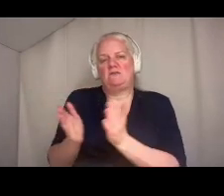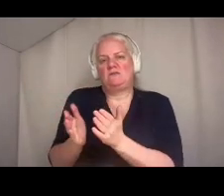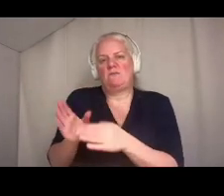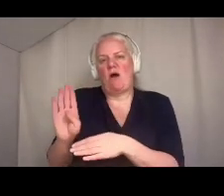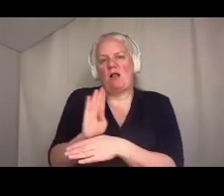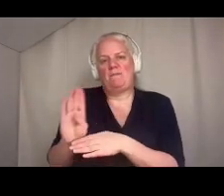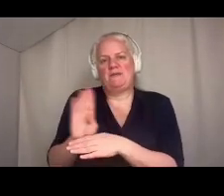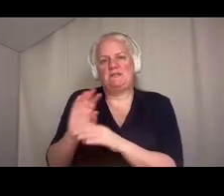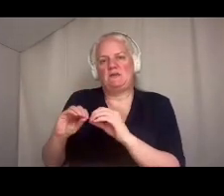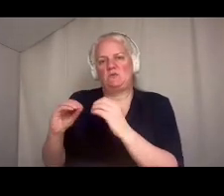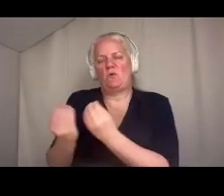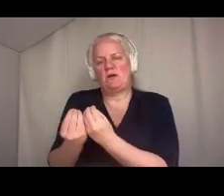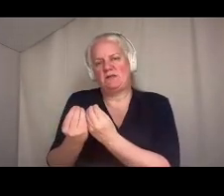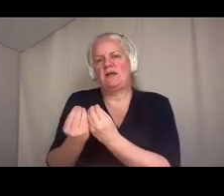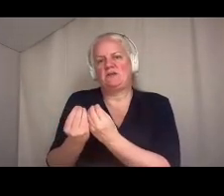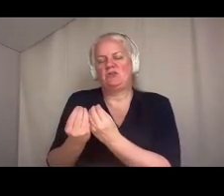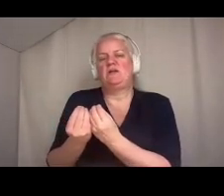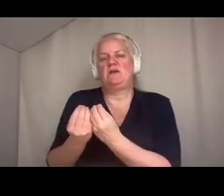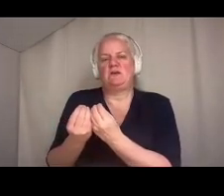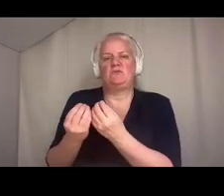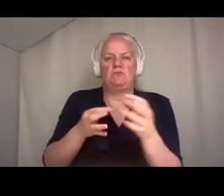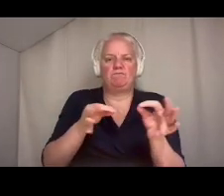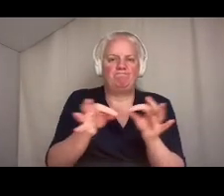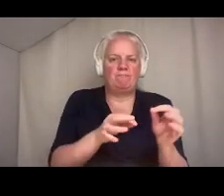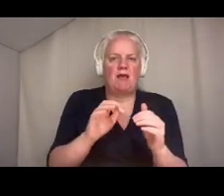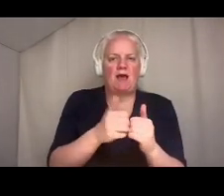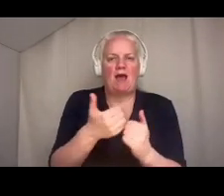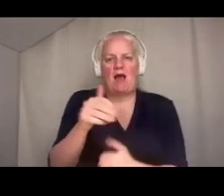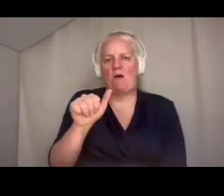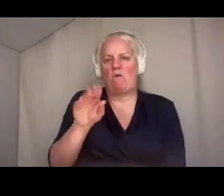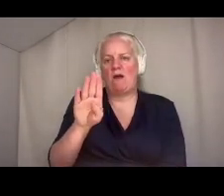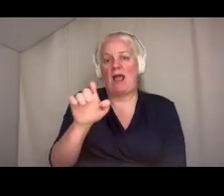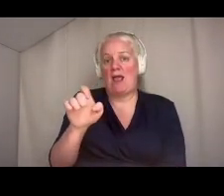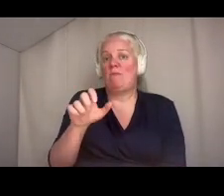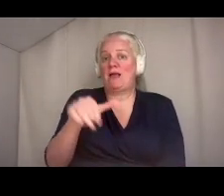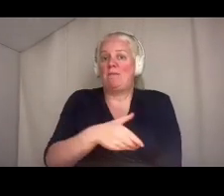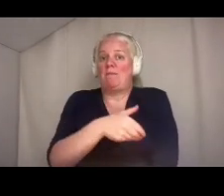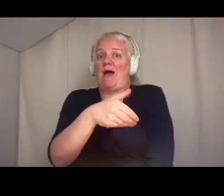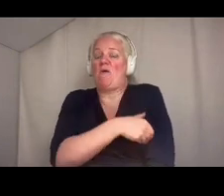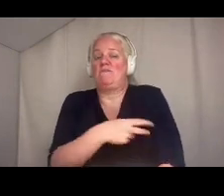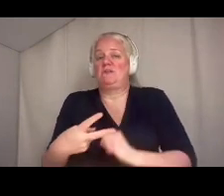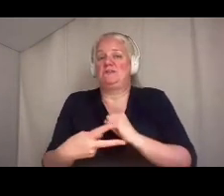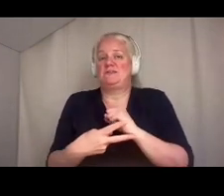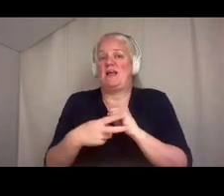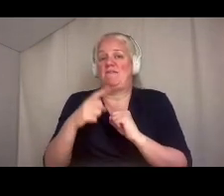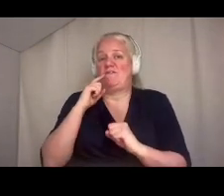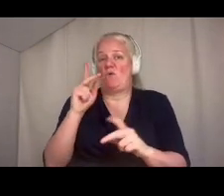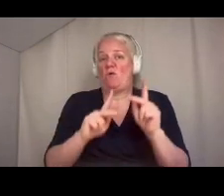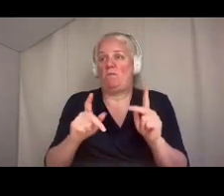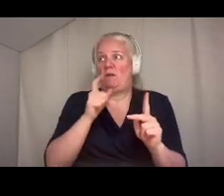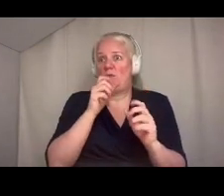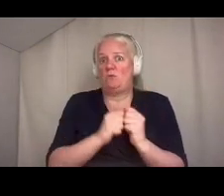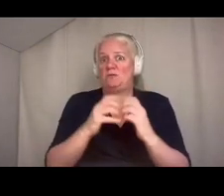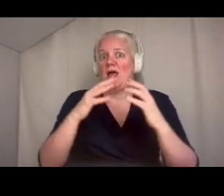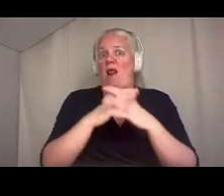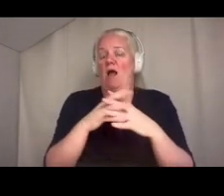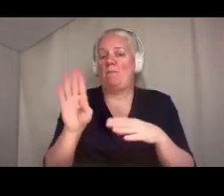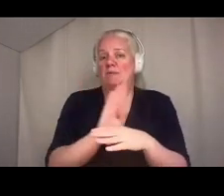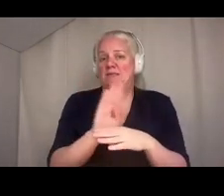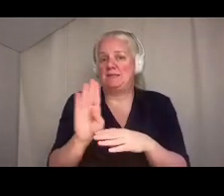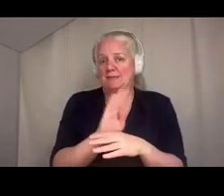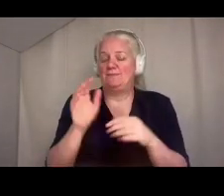powerful tool for entrepreneurs. So until we meet again, the ABLE NRC team wishes you